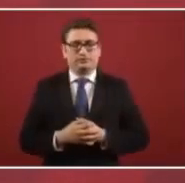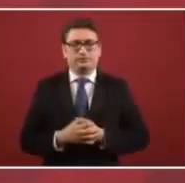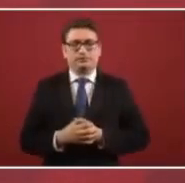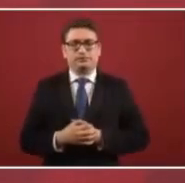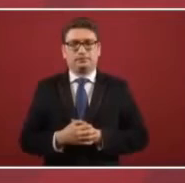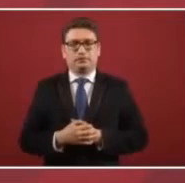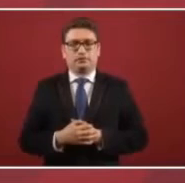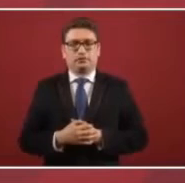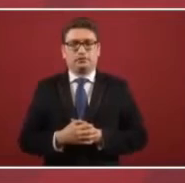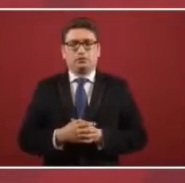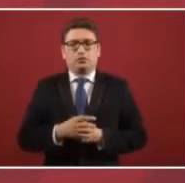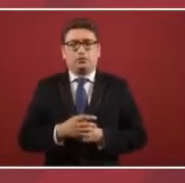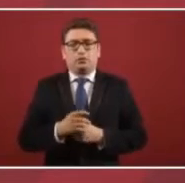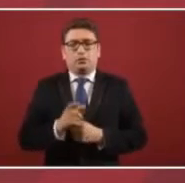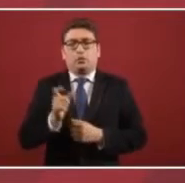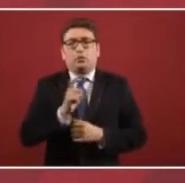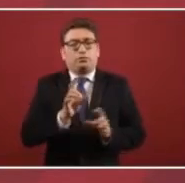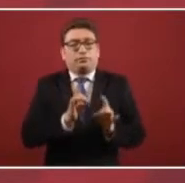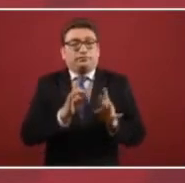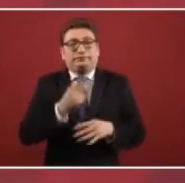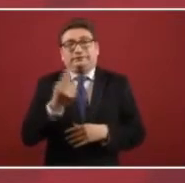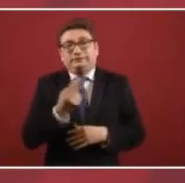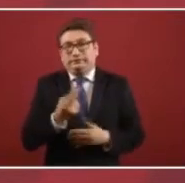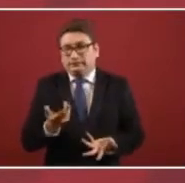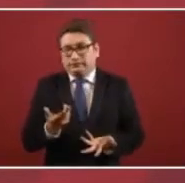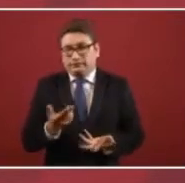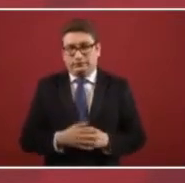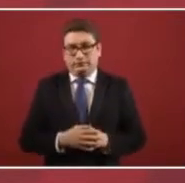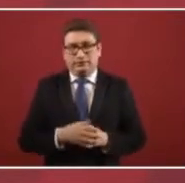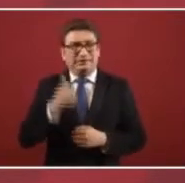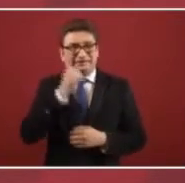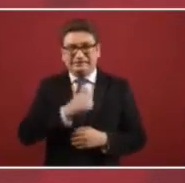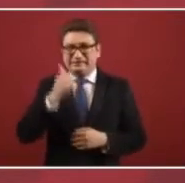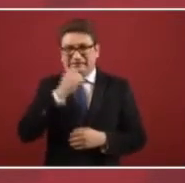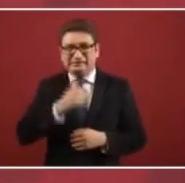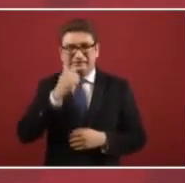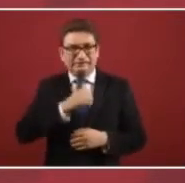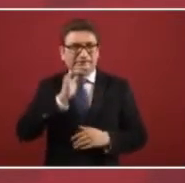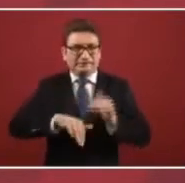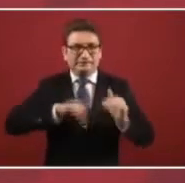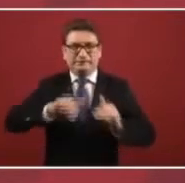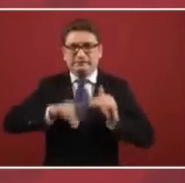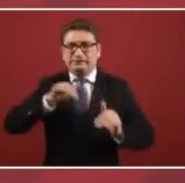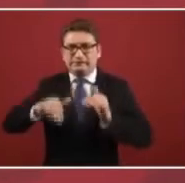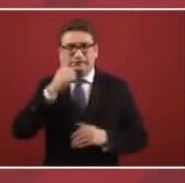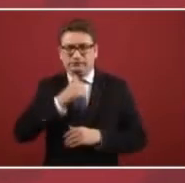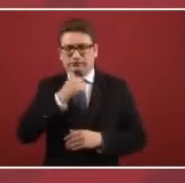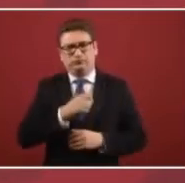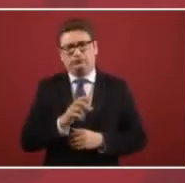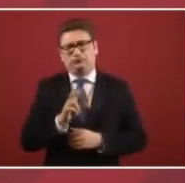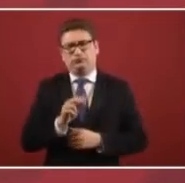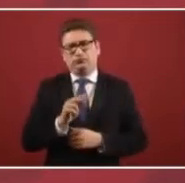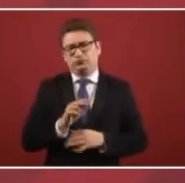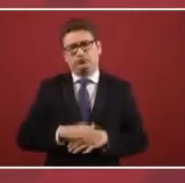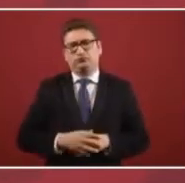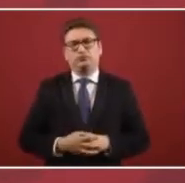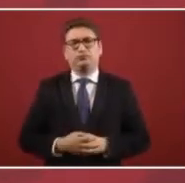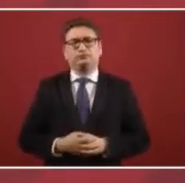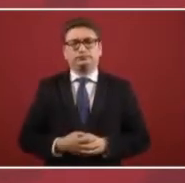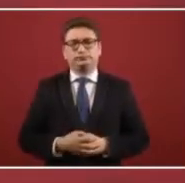reality you need it. But also, you can't always consult